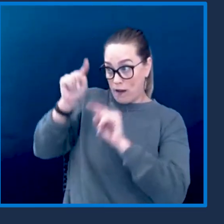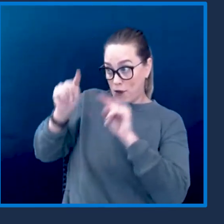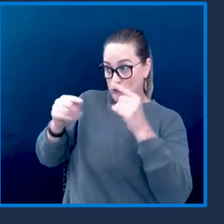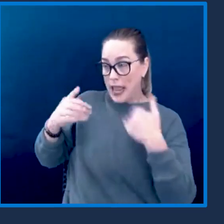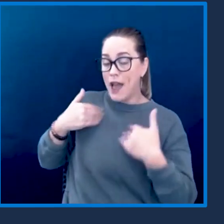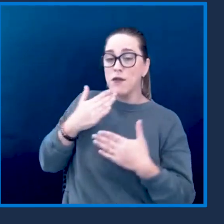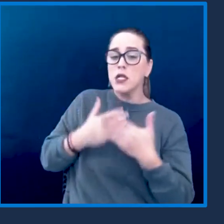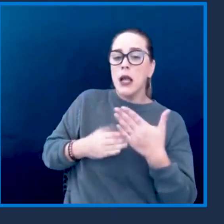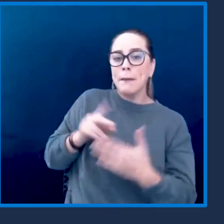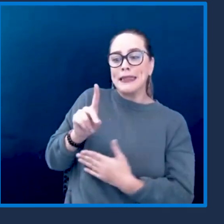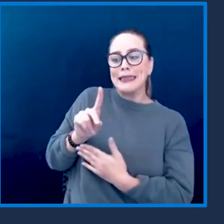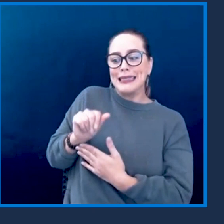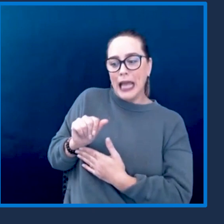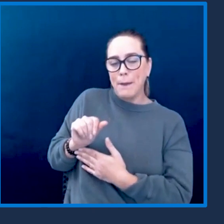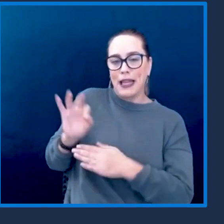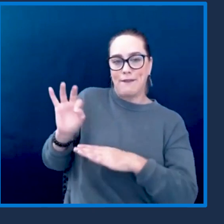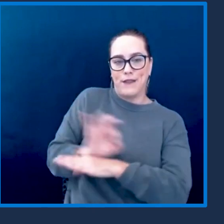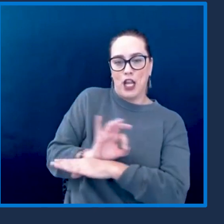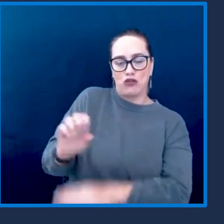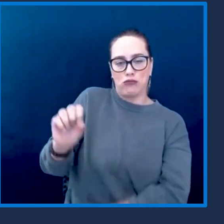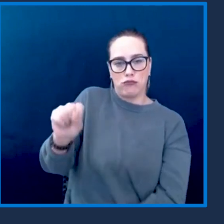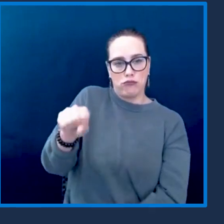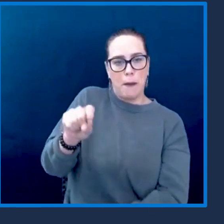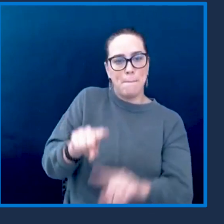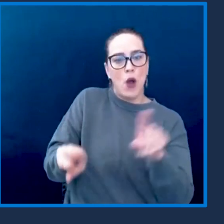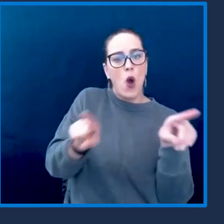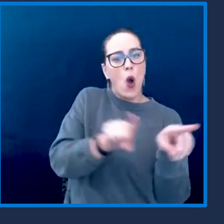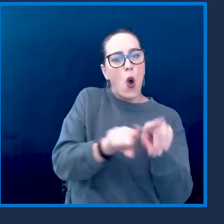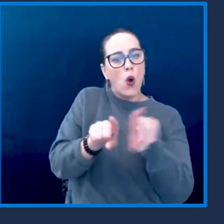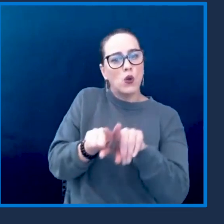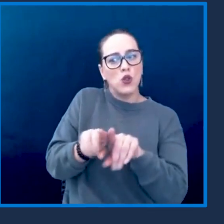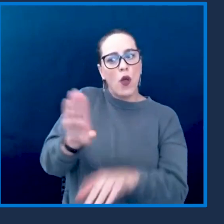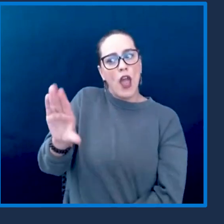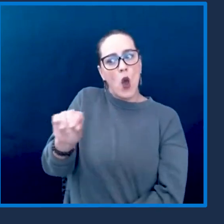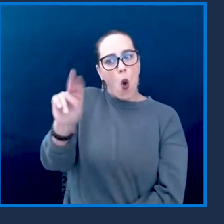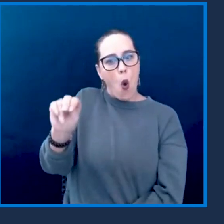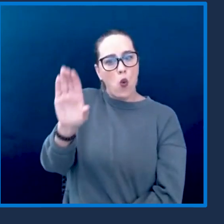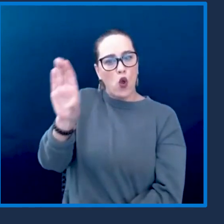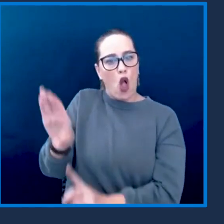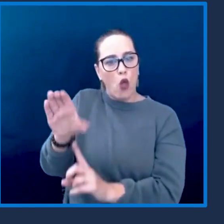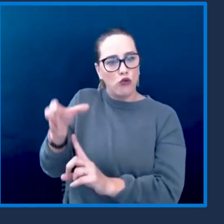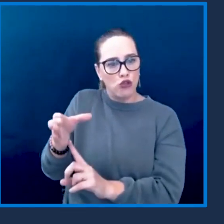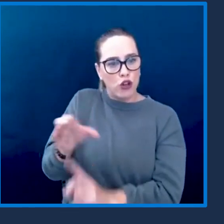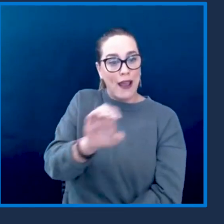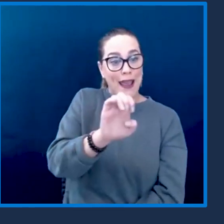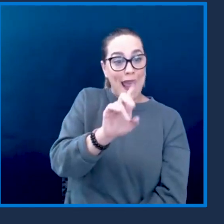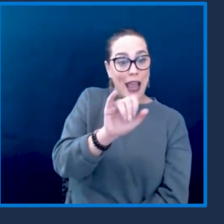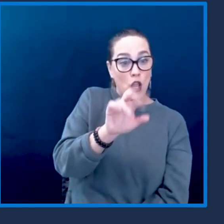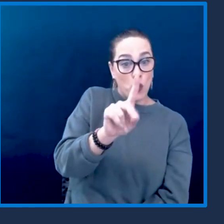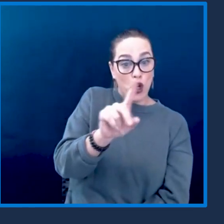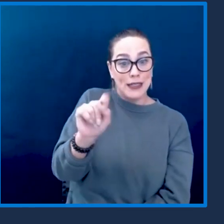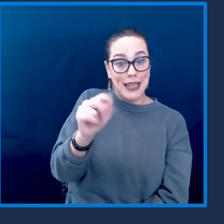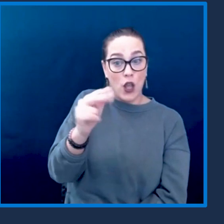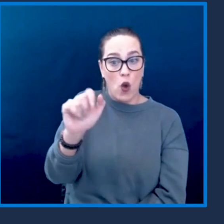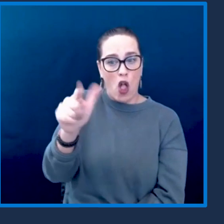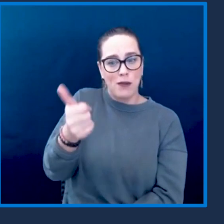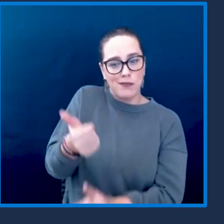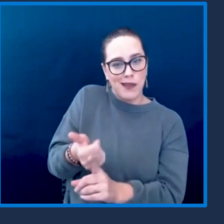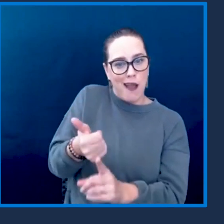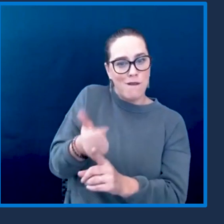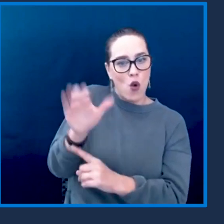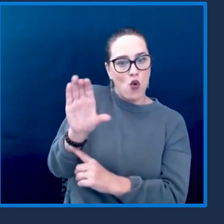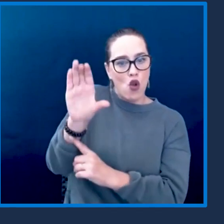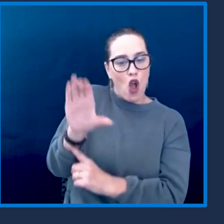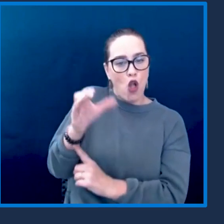some disabling features, but it's also a culture to itself. So Edward T. Hall was a cultural anthropologist who